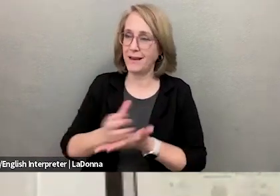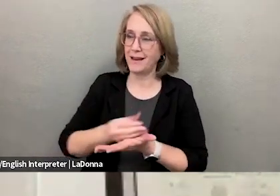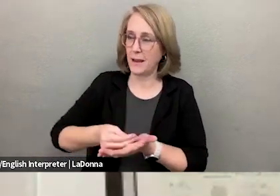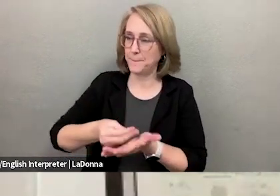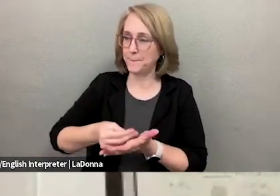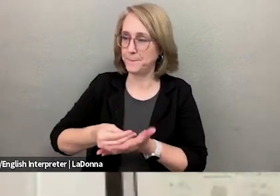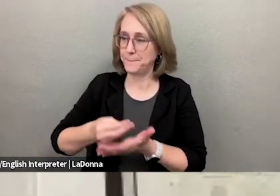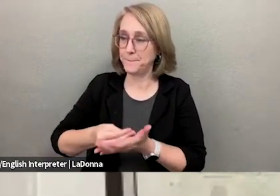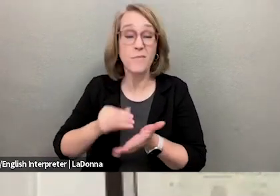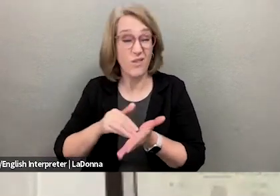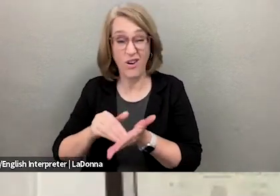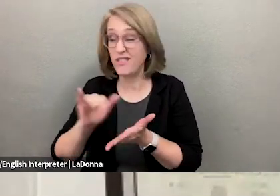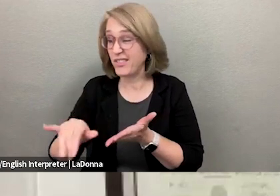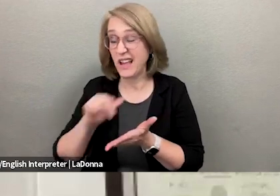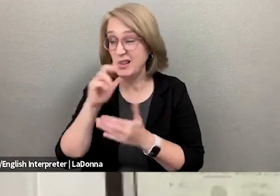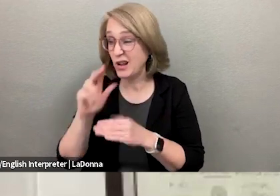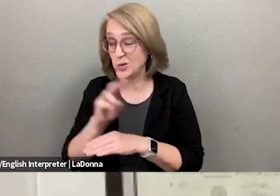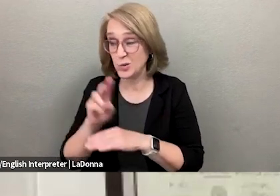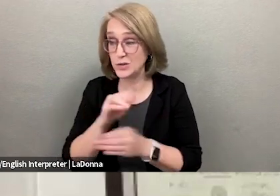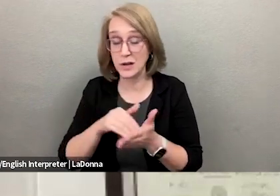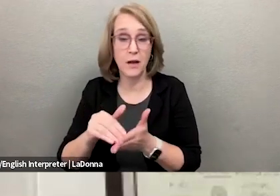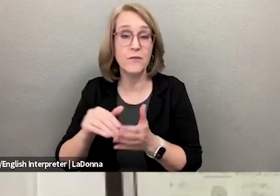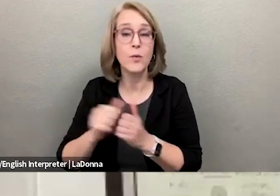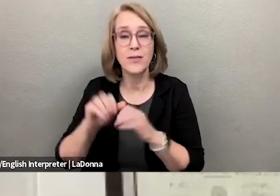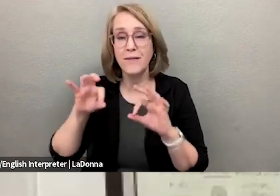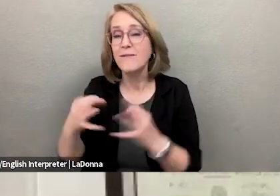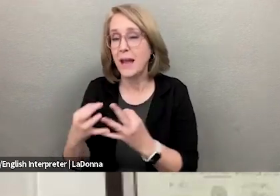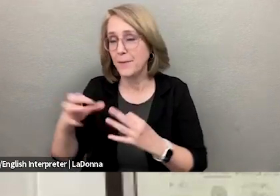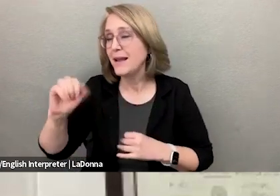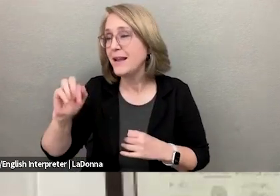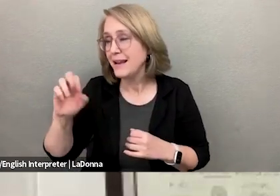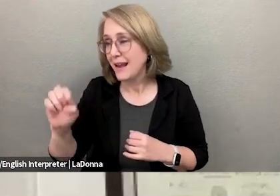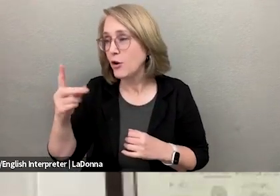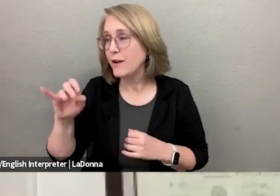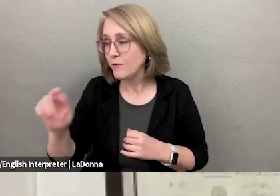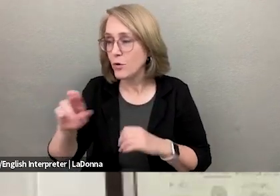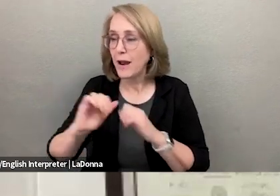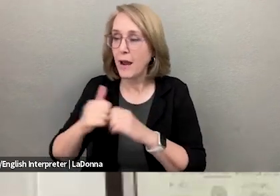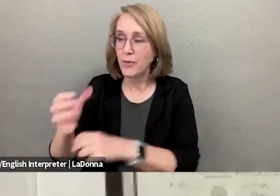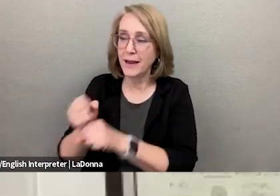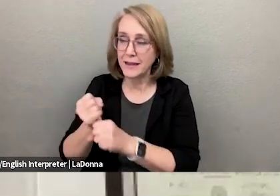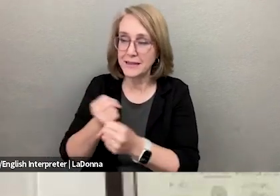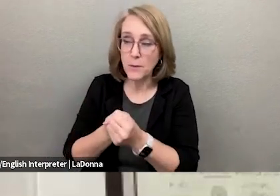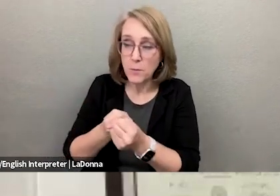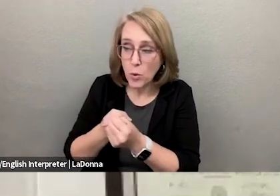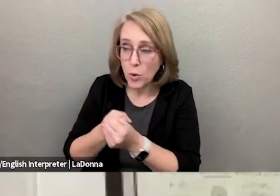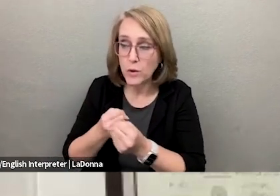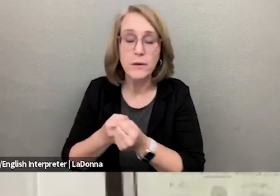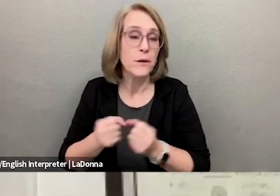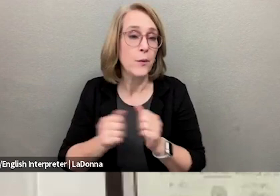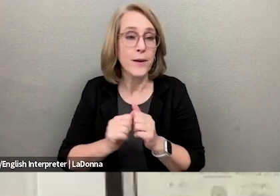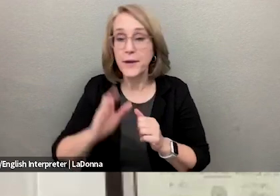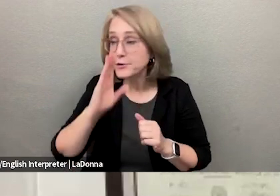That's an underutilized benefit on the family caregiver side in terms of accessing support through a direct care